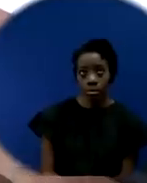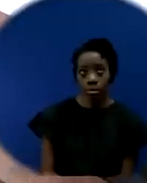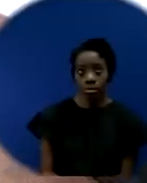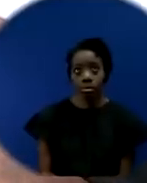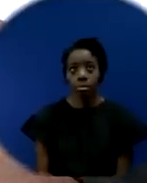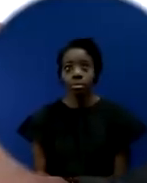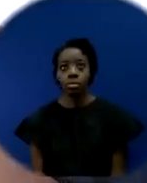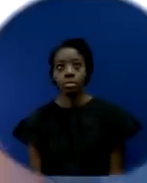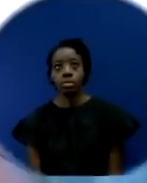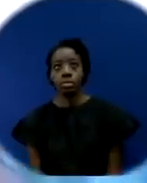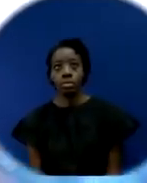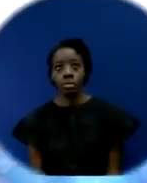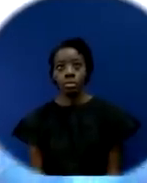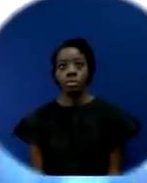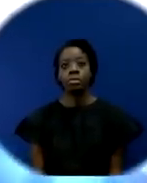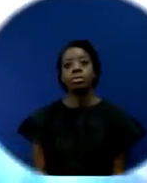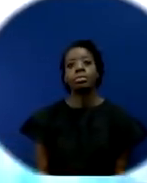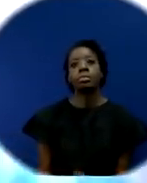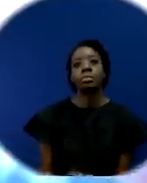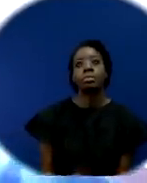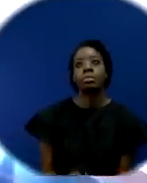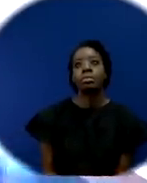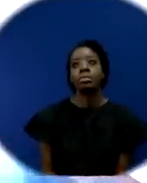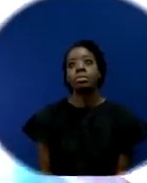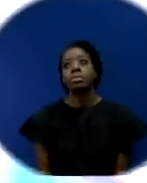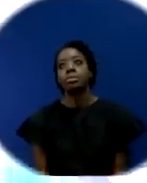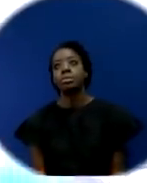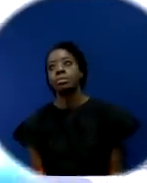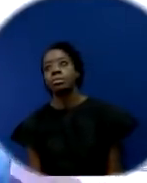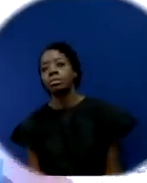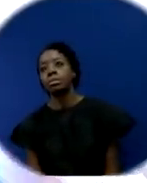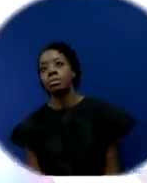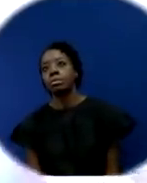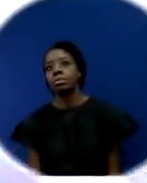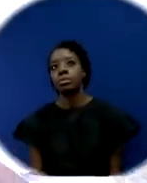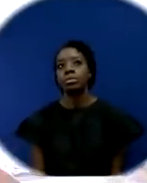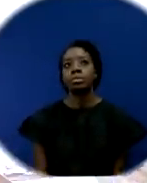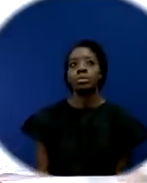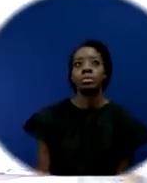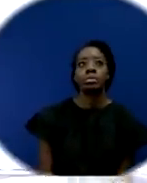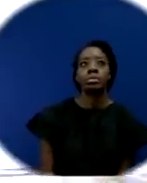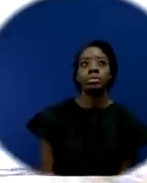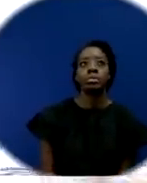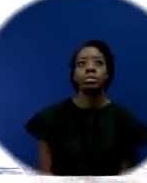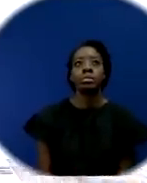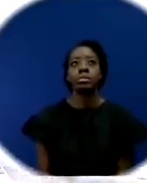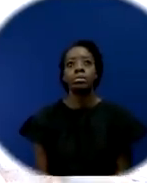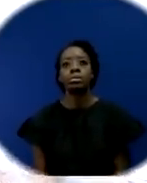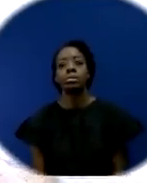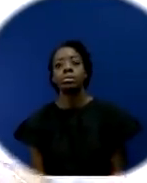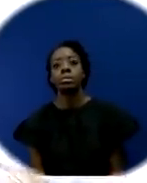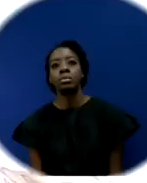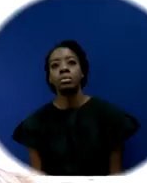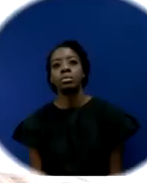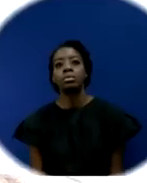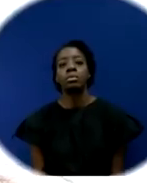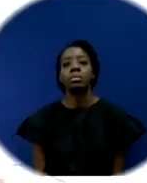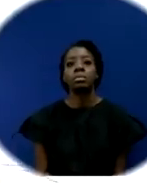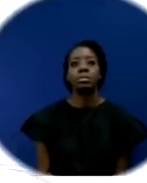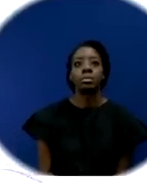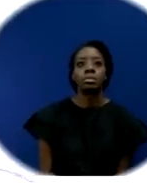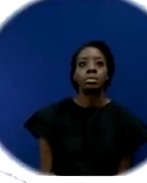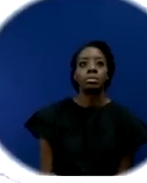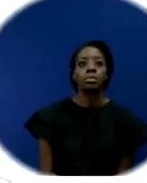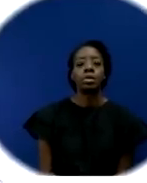Yes. As we sing this great song of the church, we remind ourselves of the gospel in one verse. For